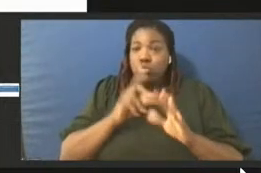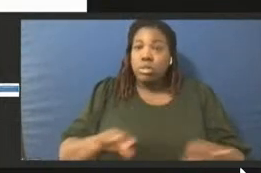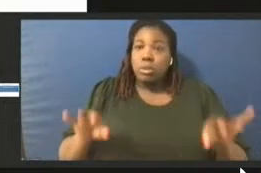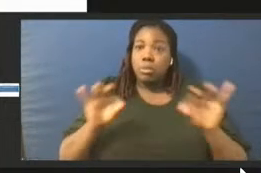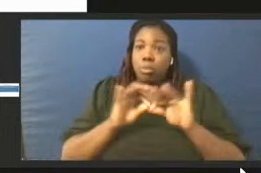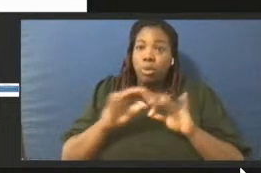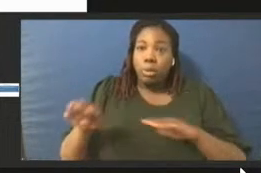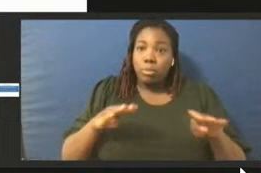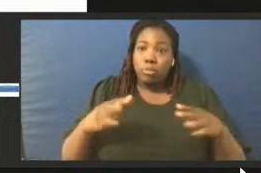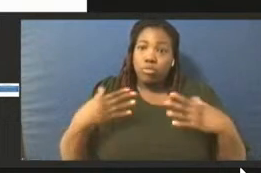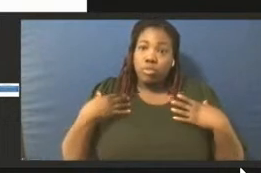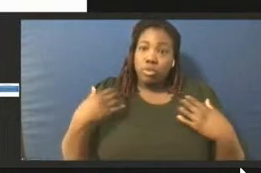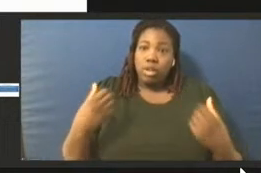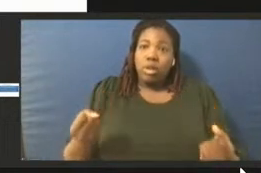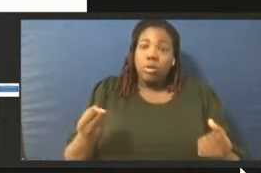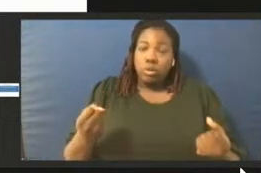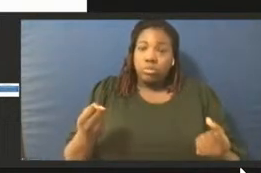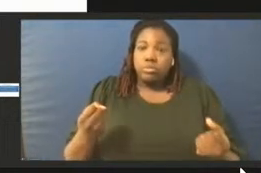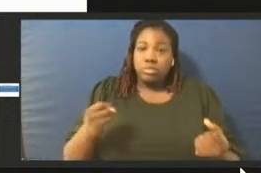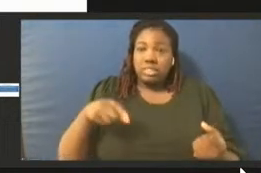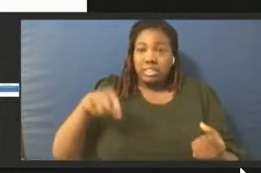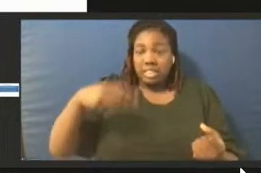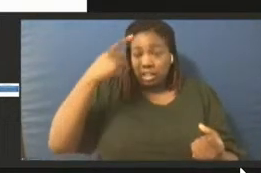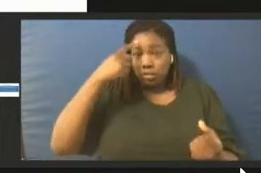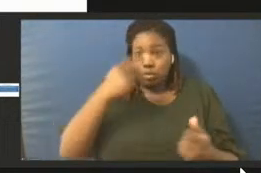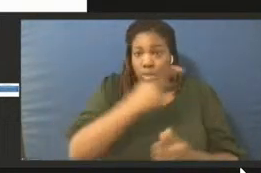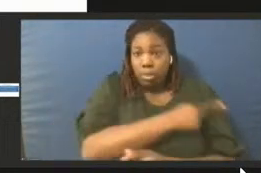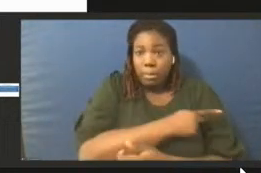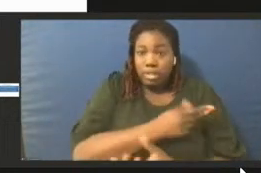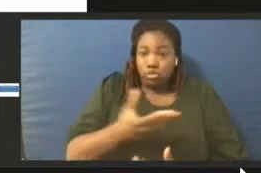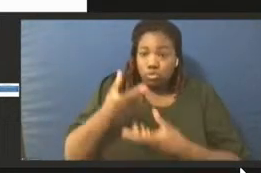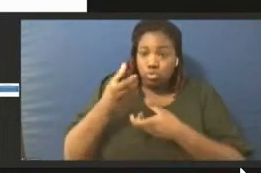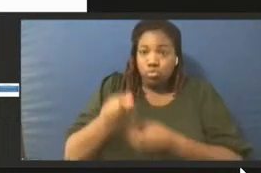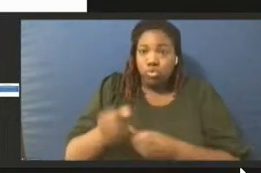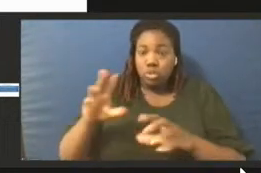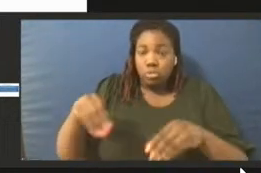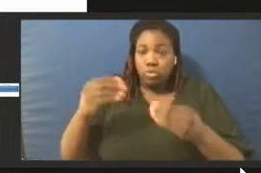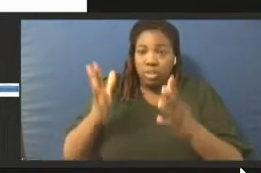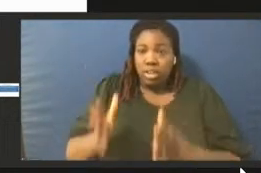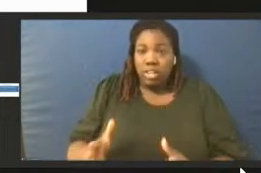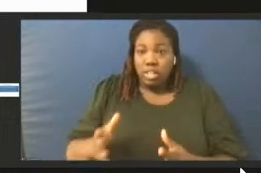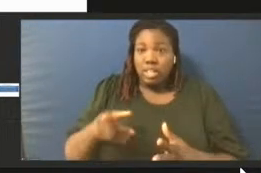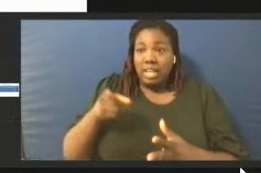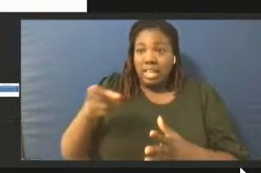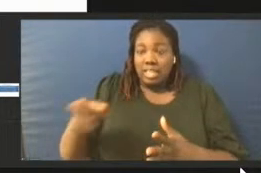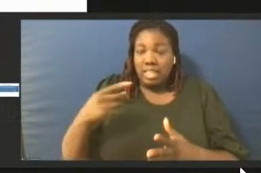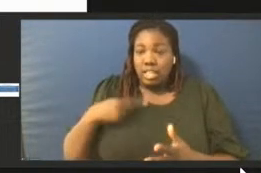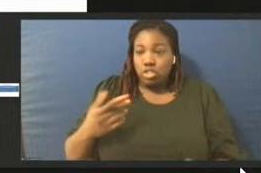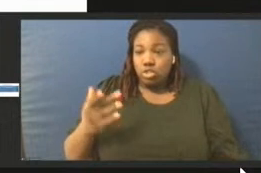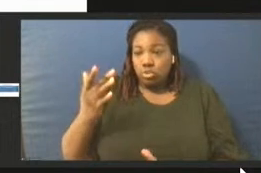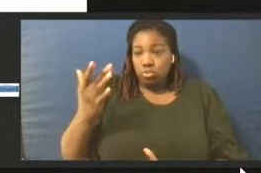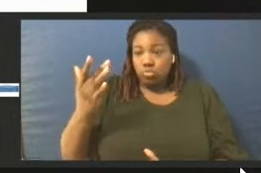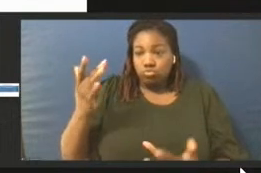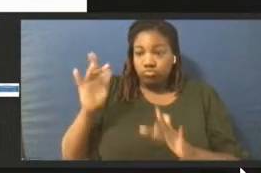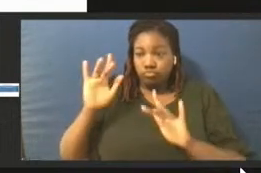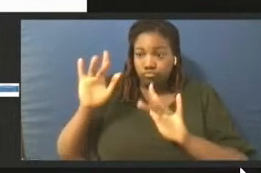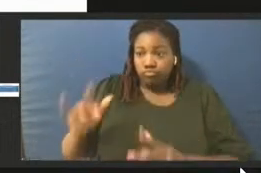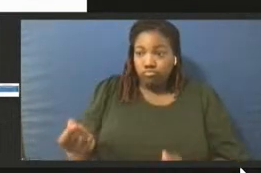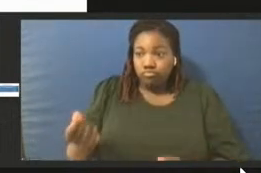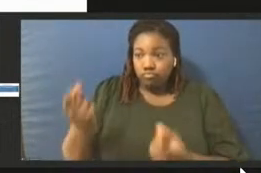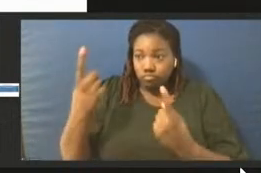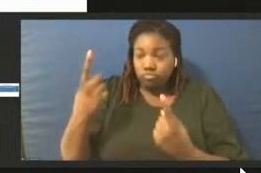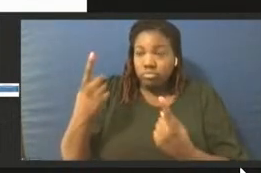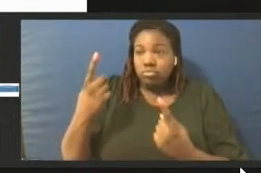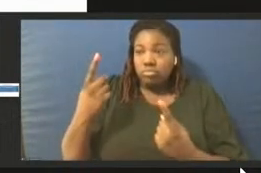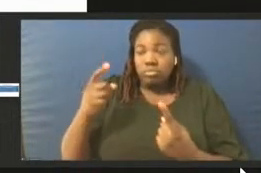behavioral health field due to the need for the patient to trust their provider and the provider to empathize with the patient. So although we need more people